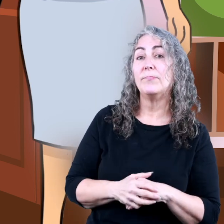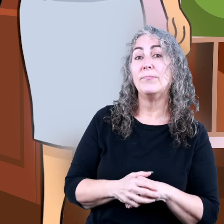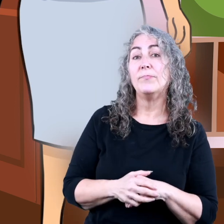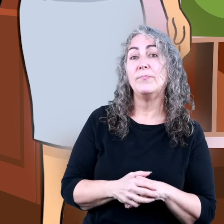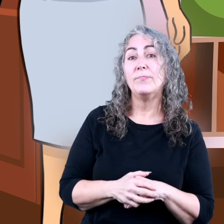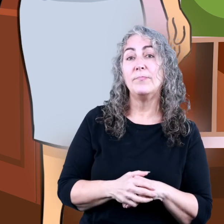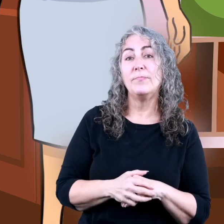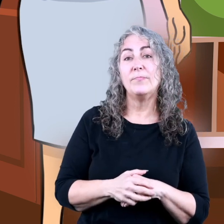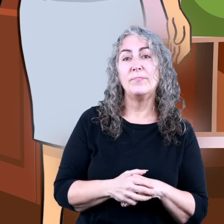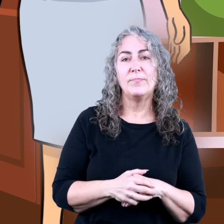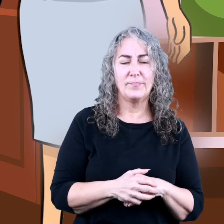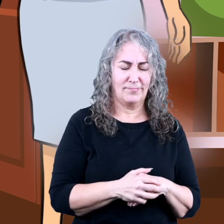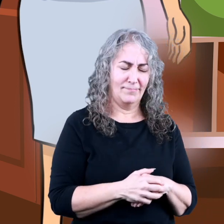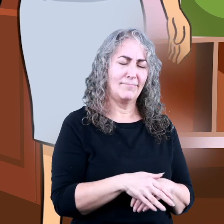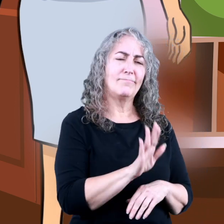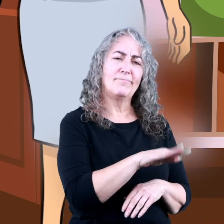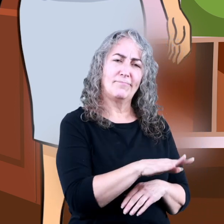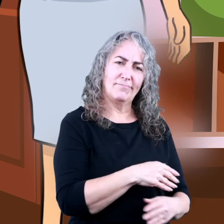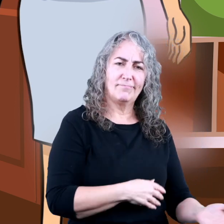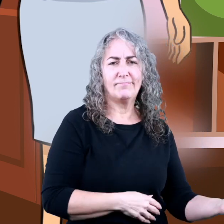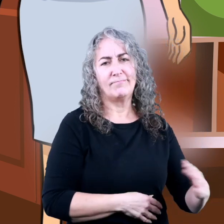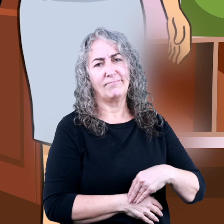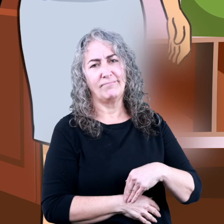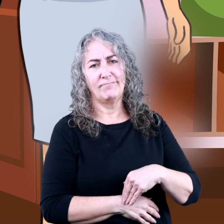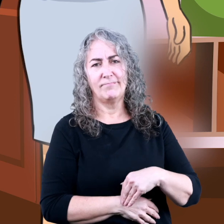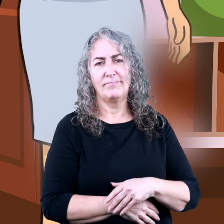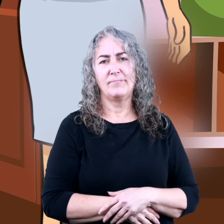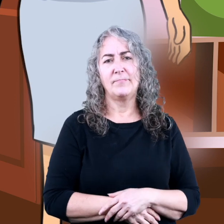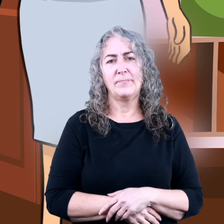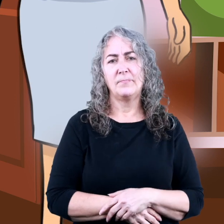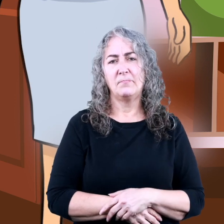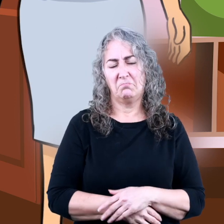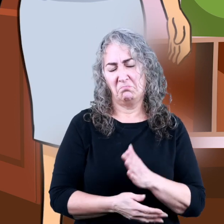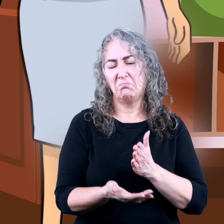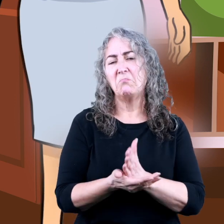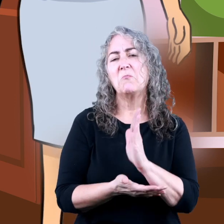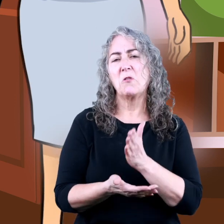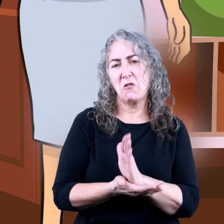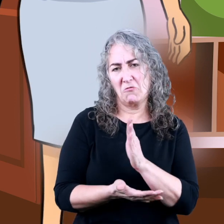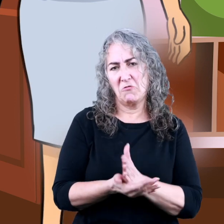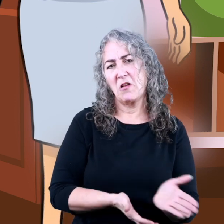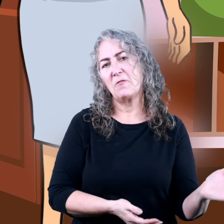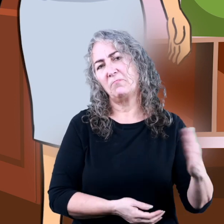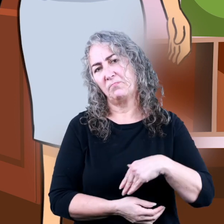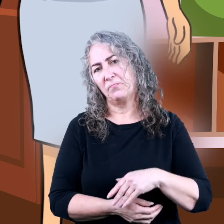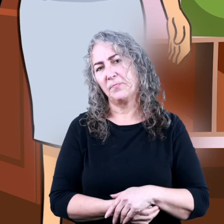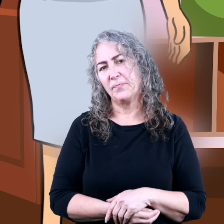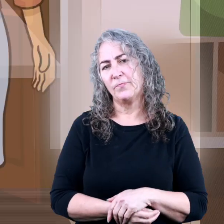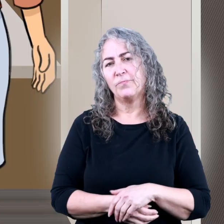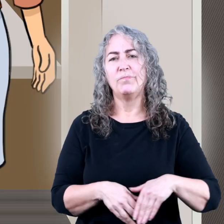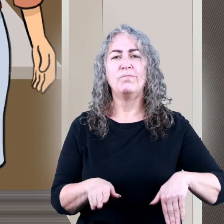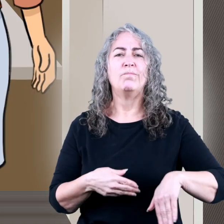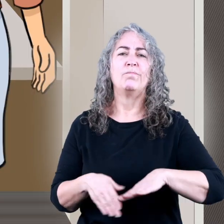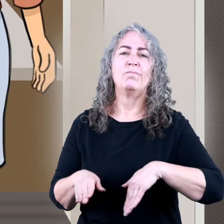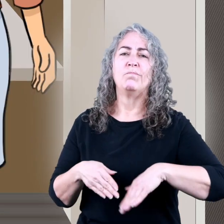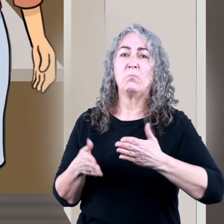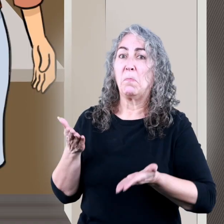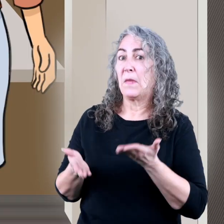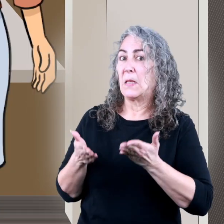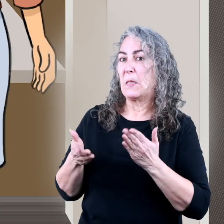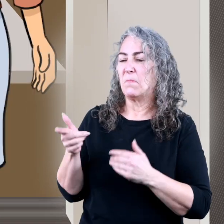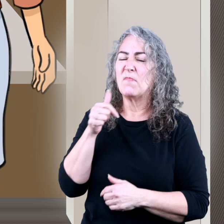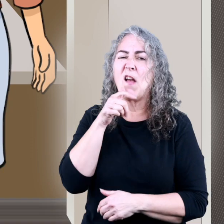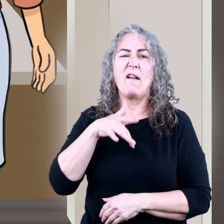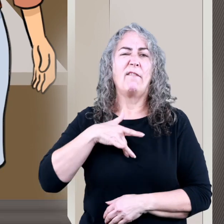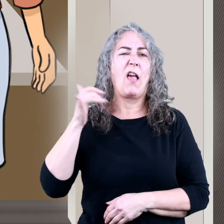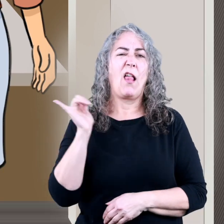Can I come in?" Mandy's mom hesitated. "I guess that would be okay, but Mandy might not be up